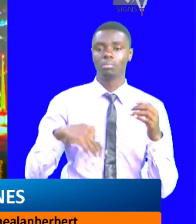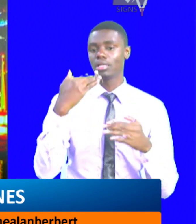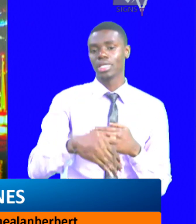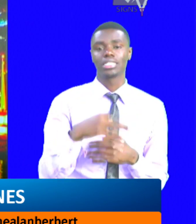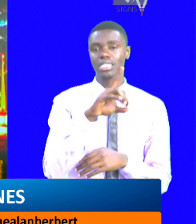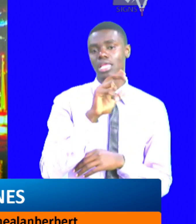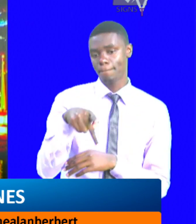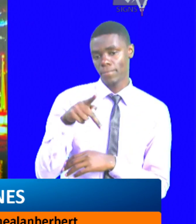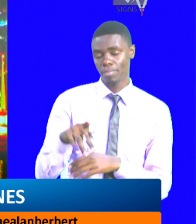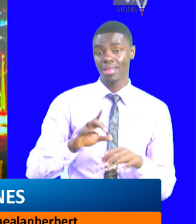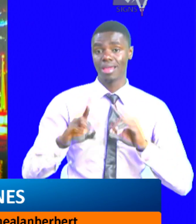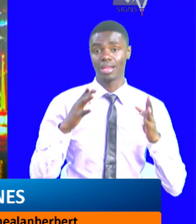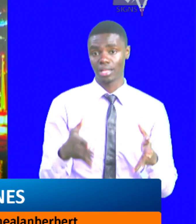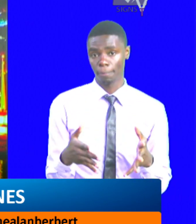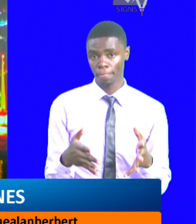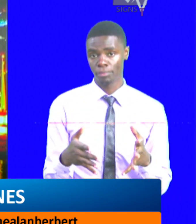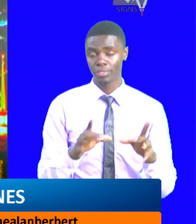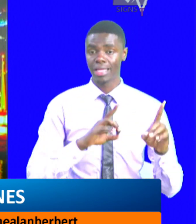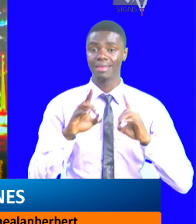of the